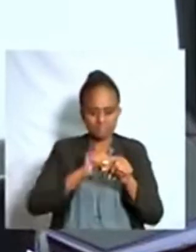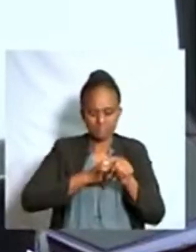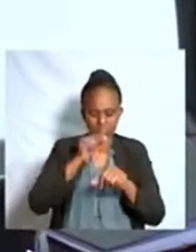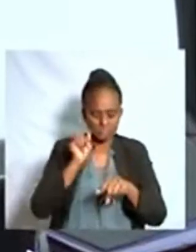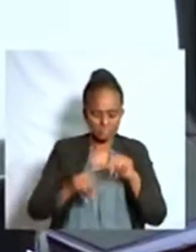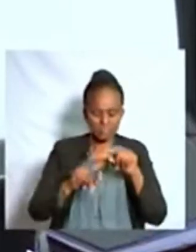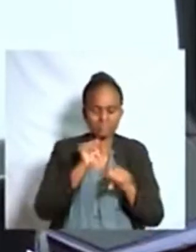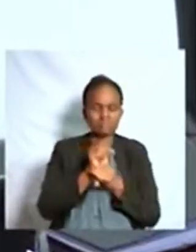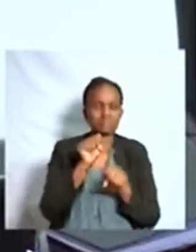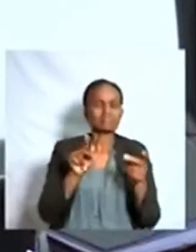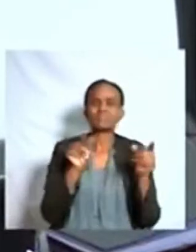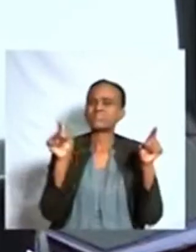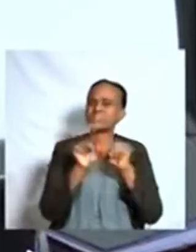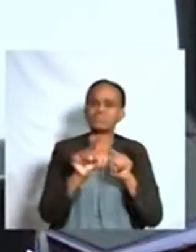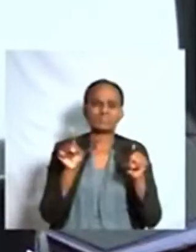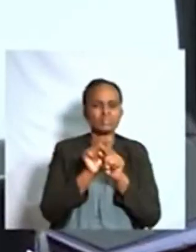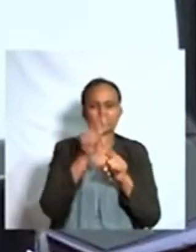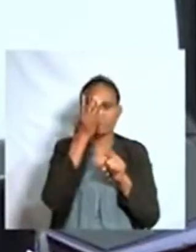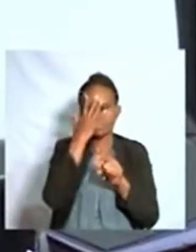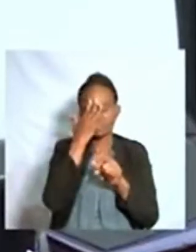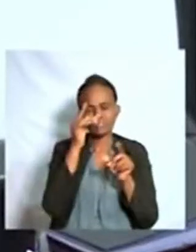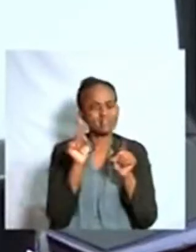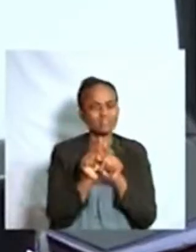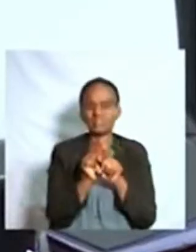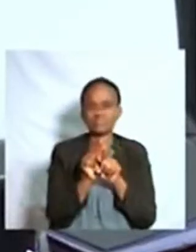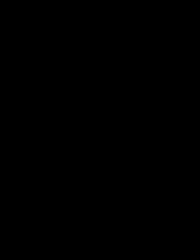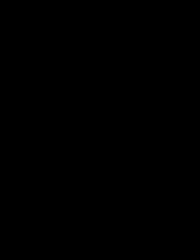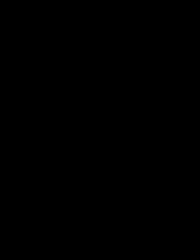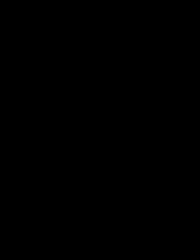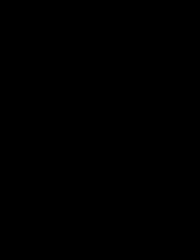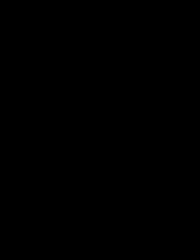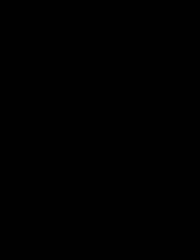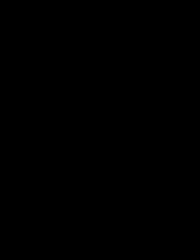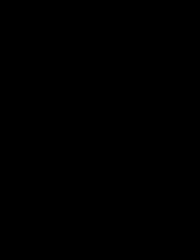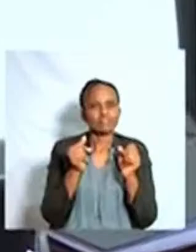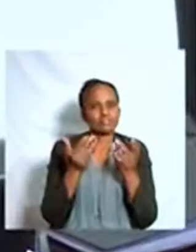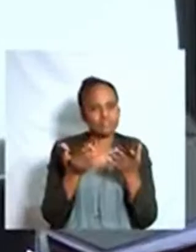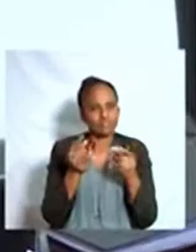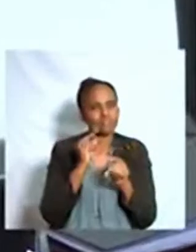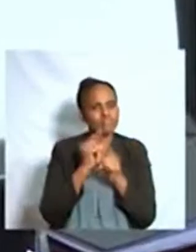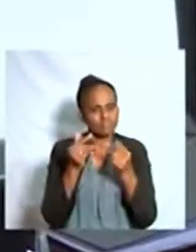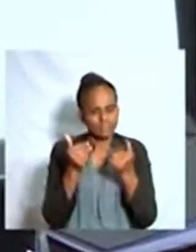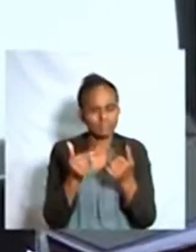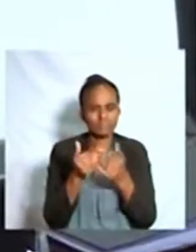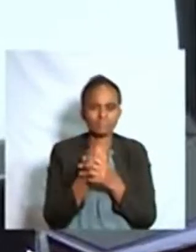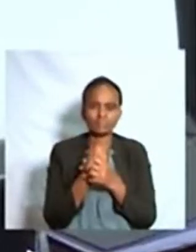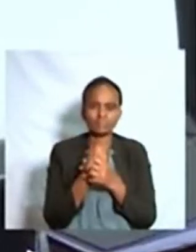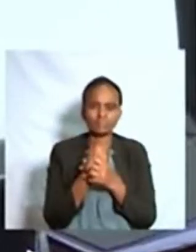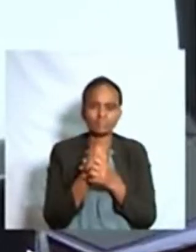want to be seeing the same faces and not, let's meet somewhere we just be,